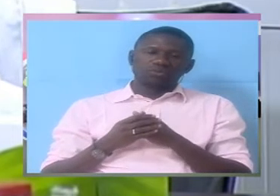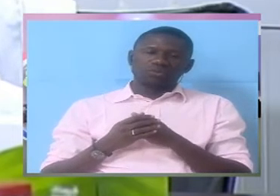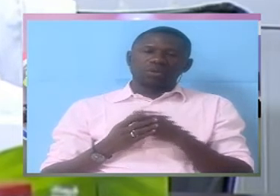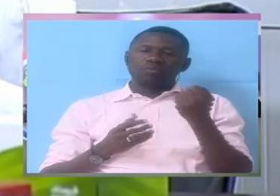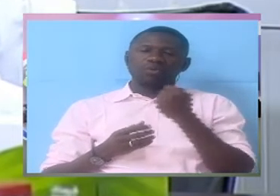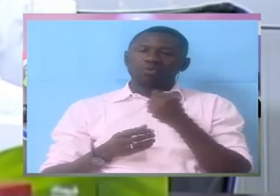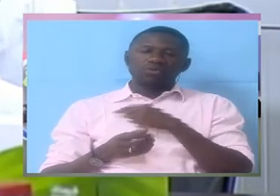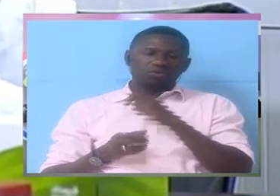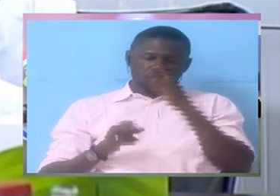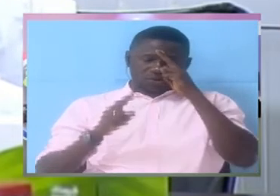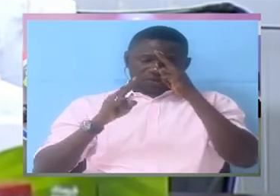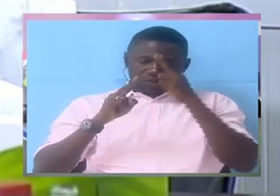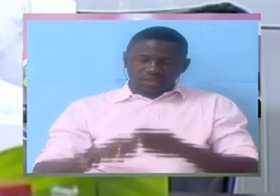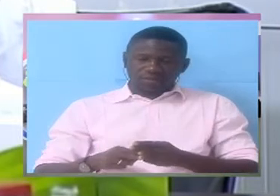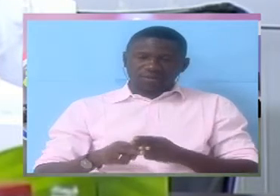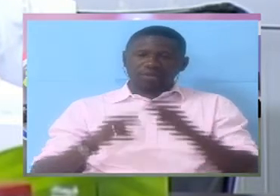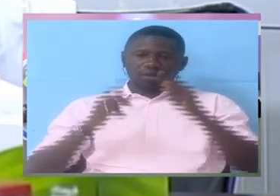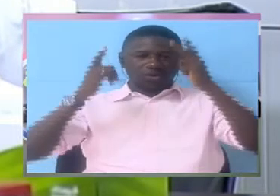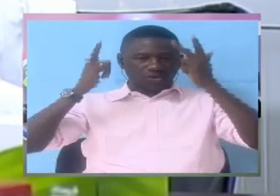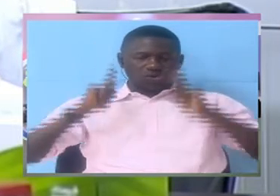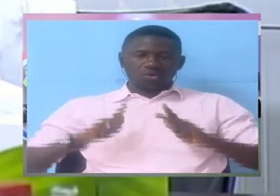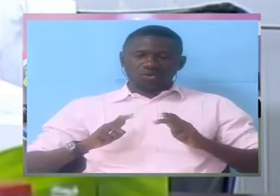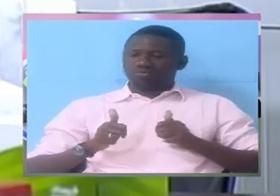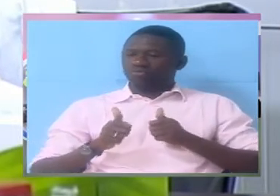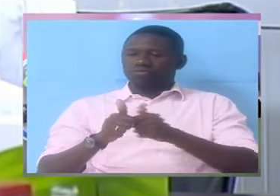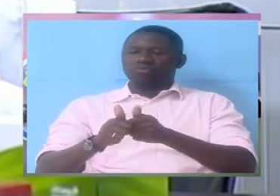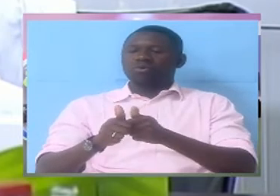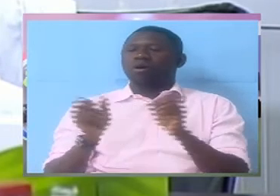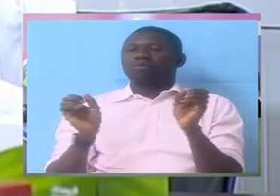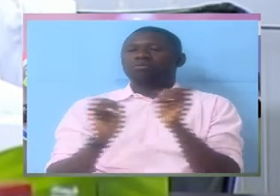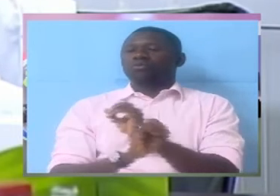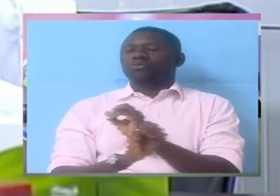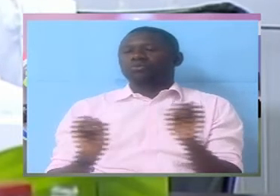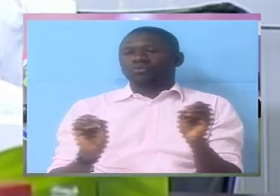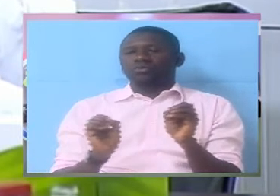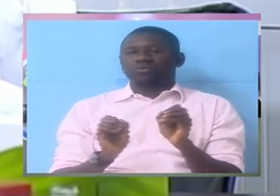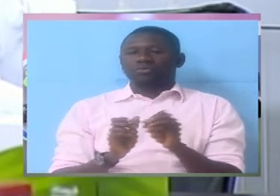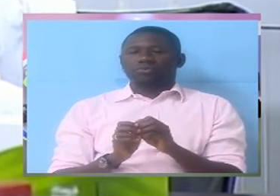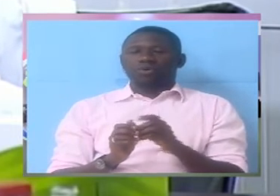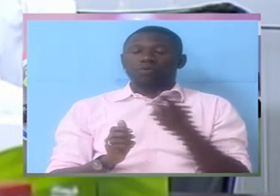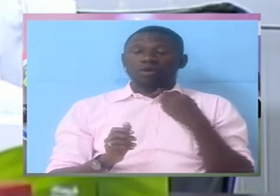law abiding. Katu mantara lua la silo no makang. When the order comes.